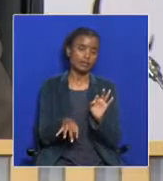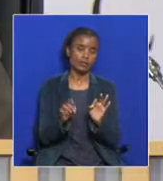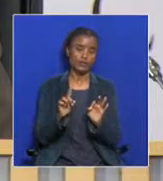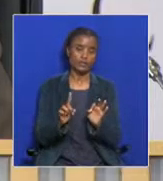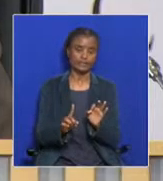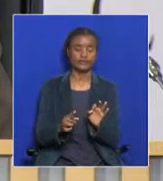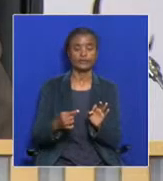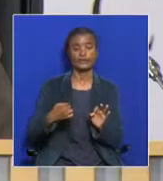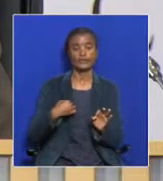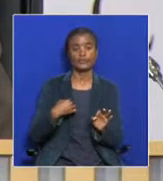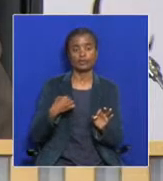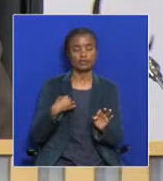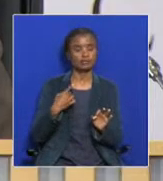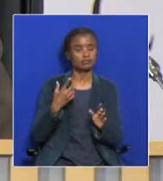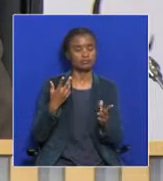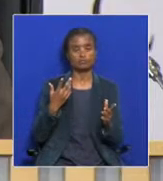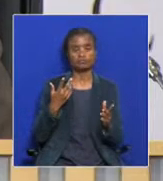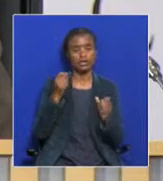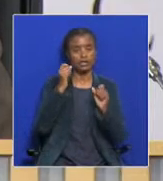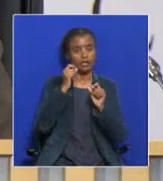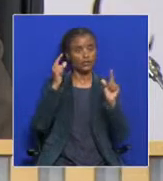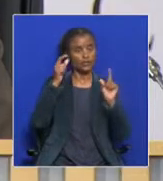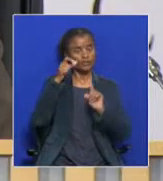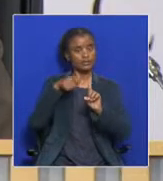commander. It's a simple answer.